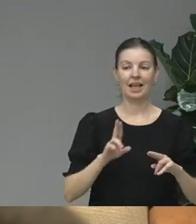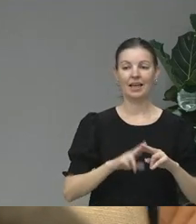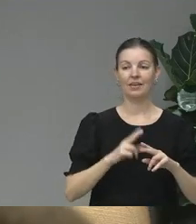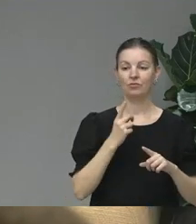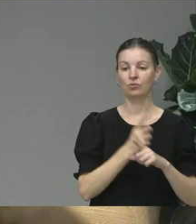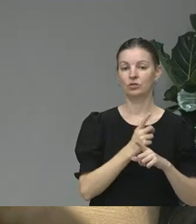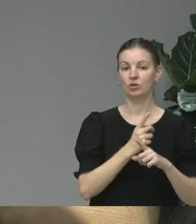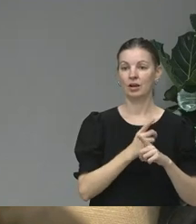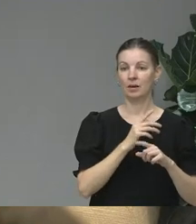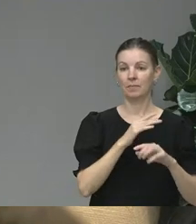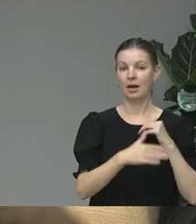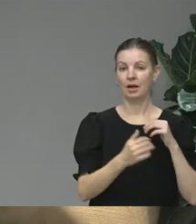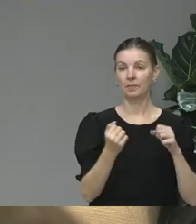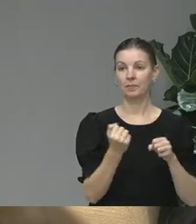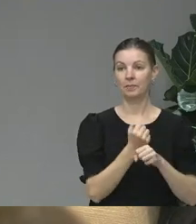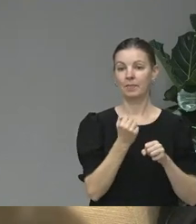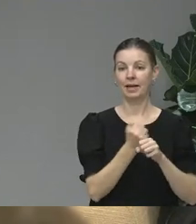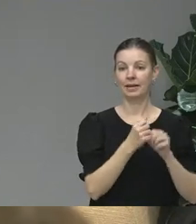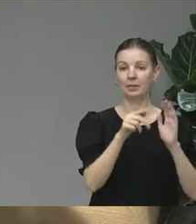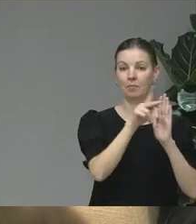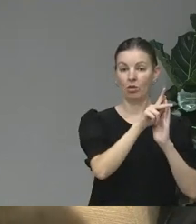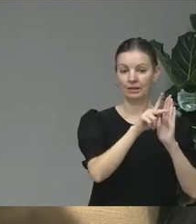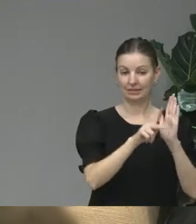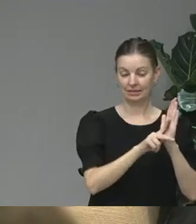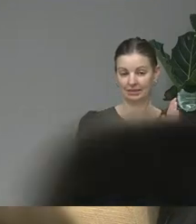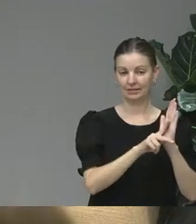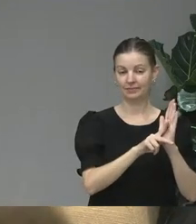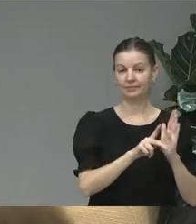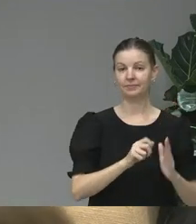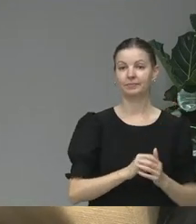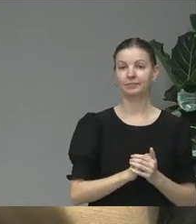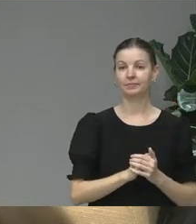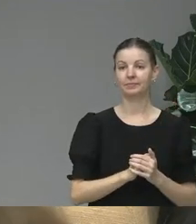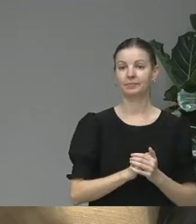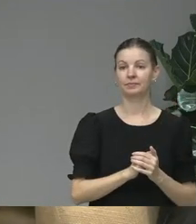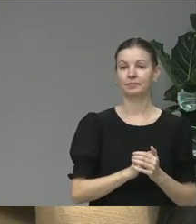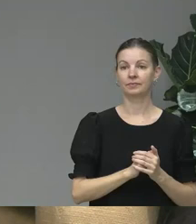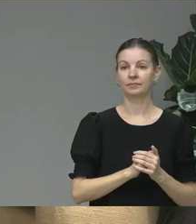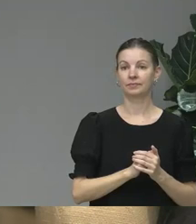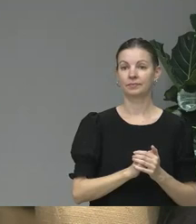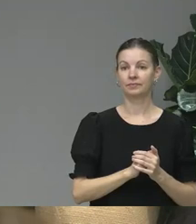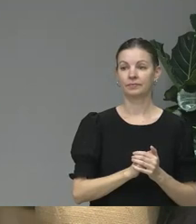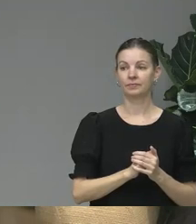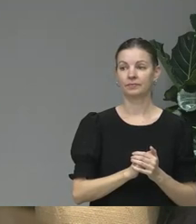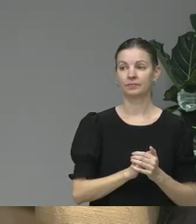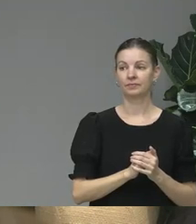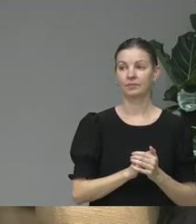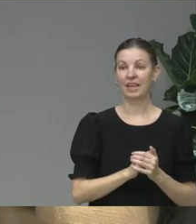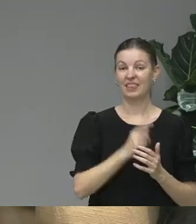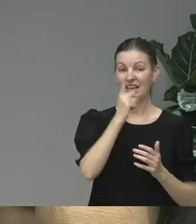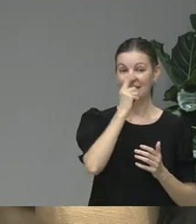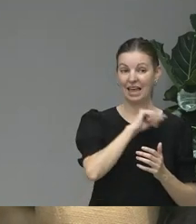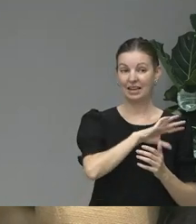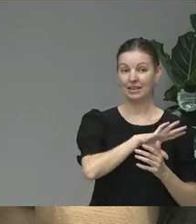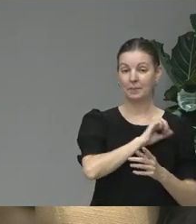the formulation of policy that has it, that has a reach in terms of offshore detention